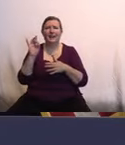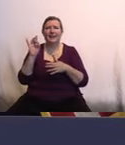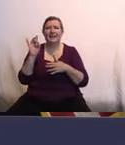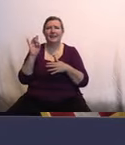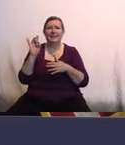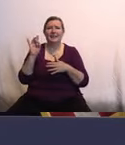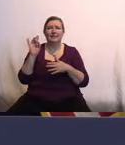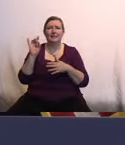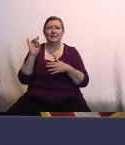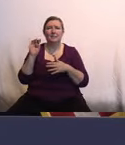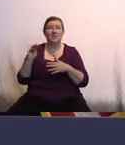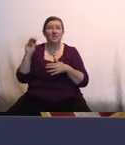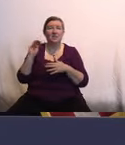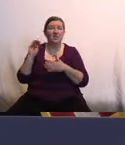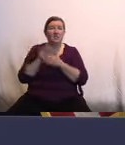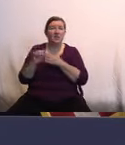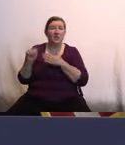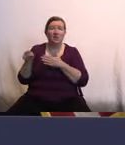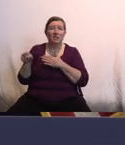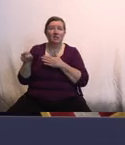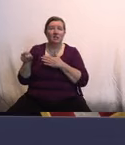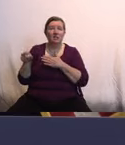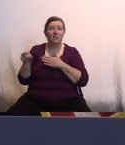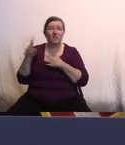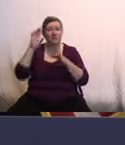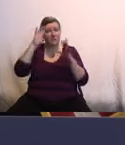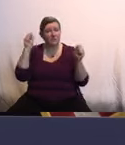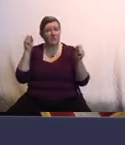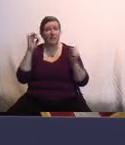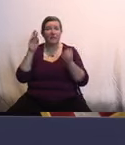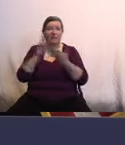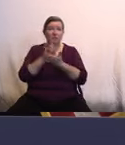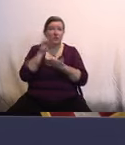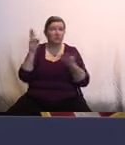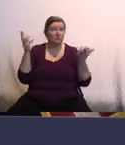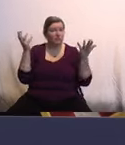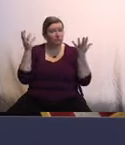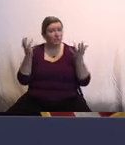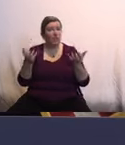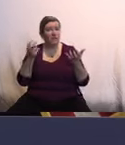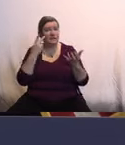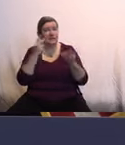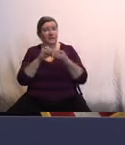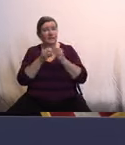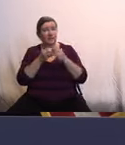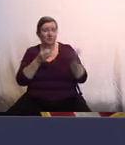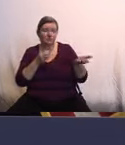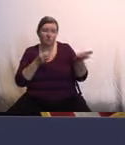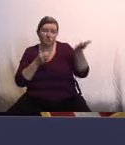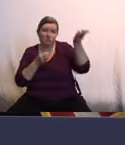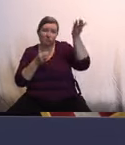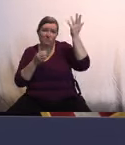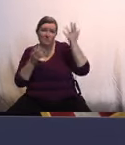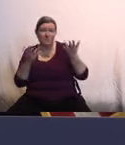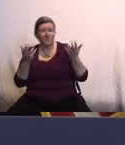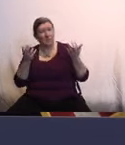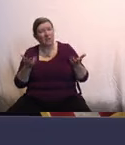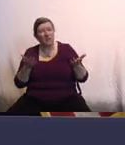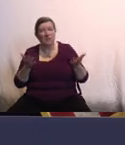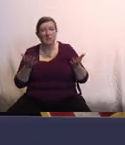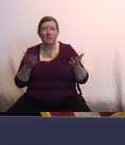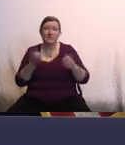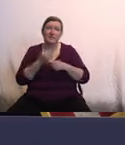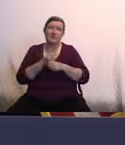go up even more. And at the same time, I know they want to be competitive in athletics, but also do it at a price